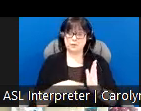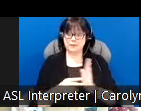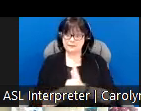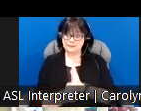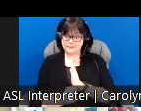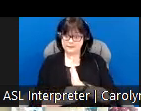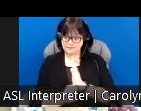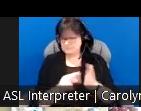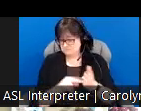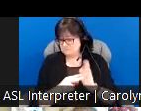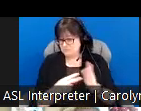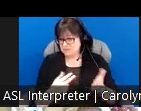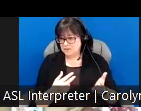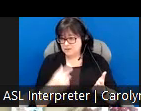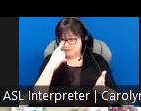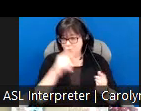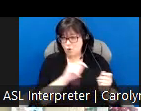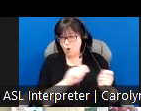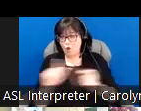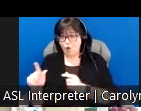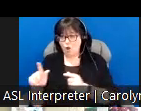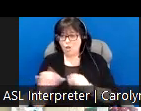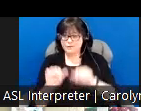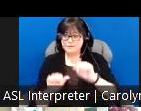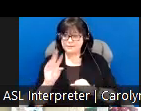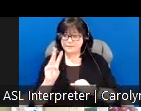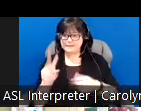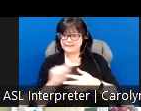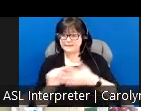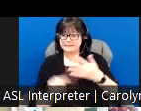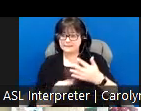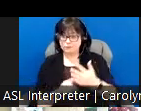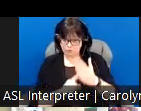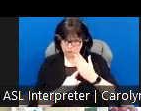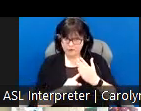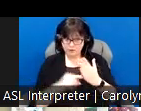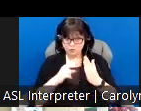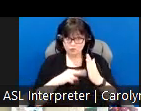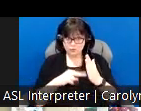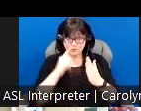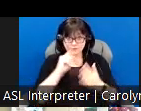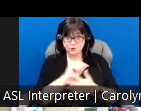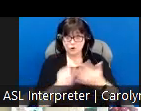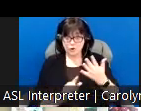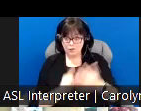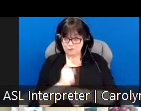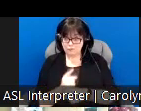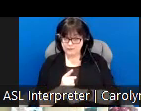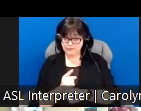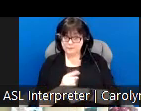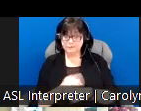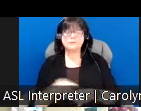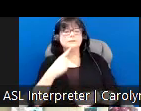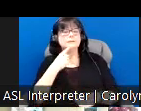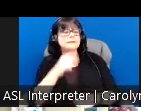to do all of the assessments. Reading's involved in every one of them. Yes, there also is a feature